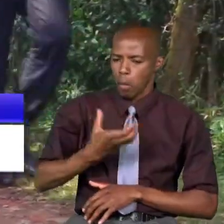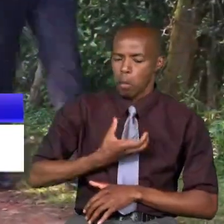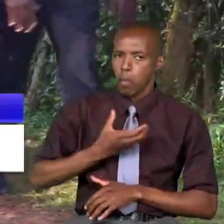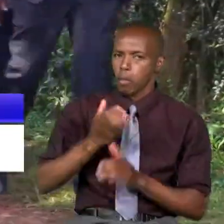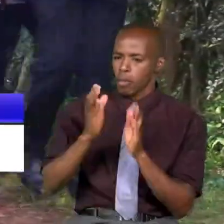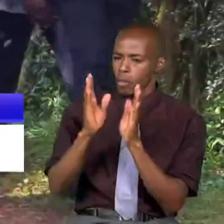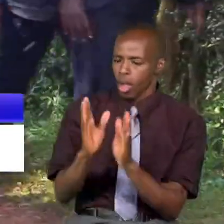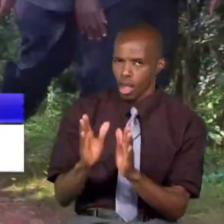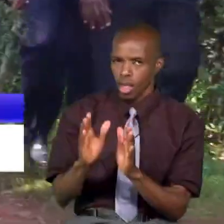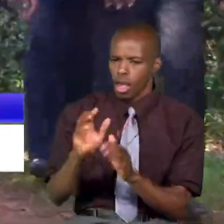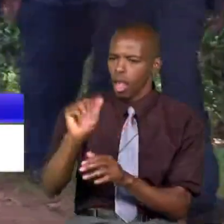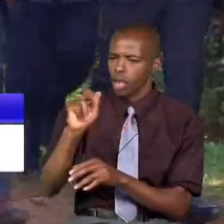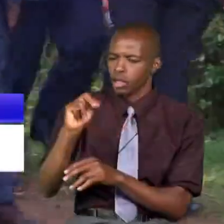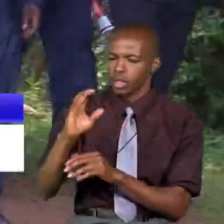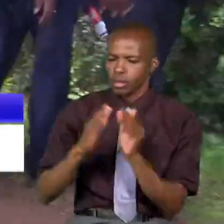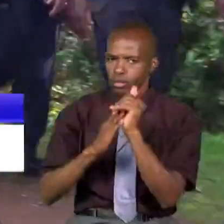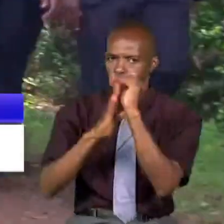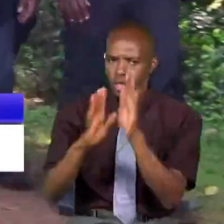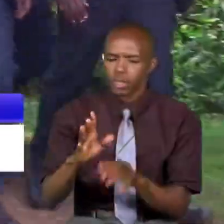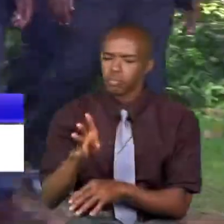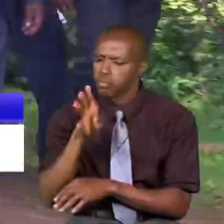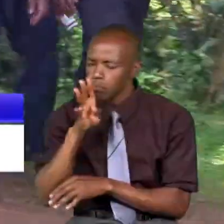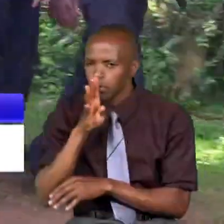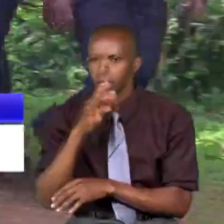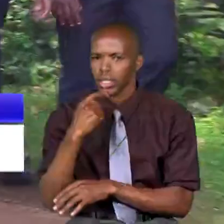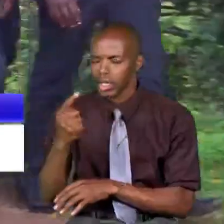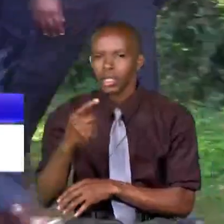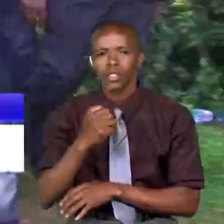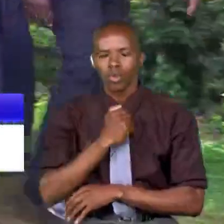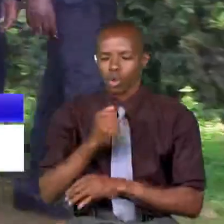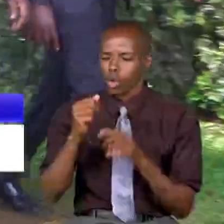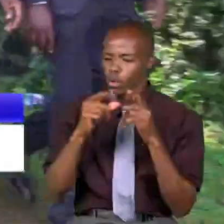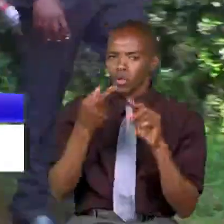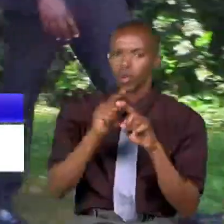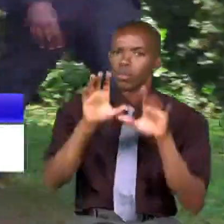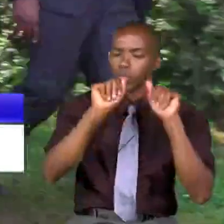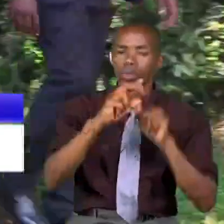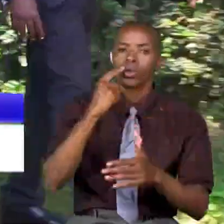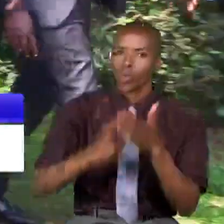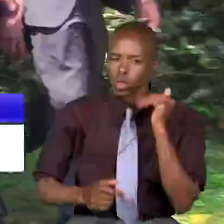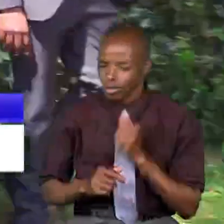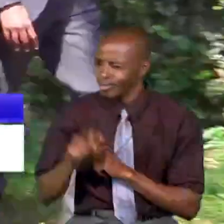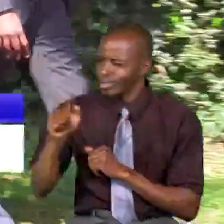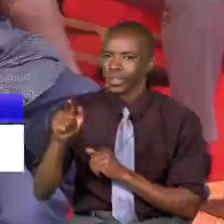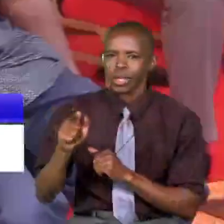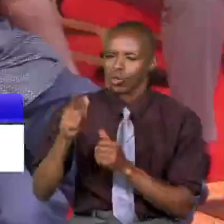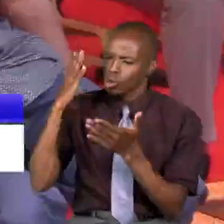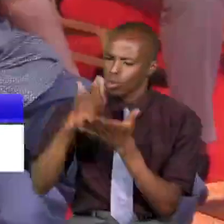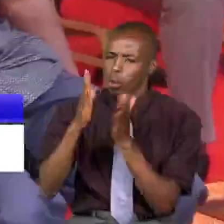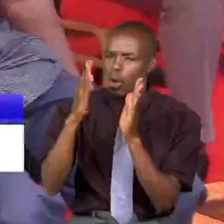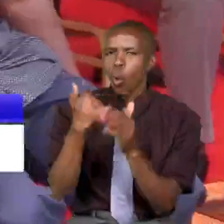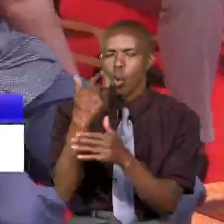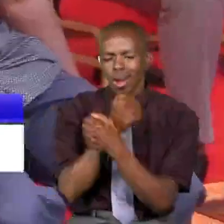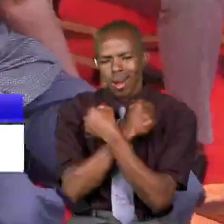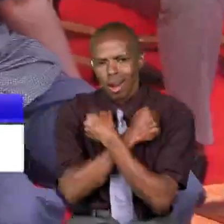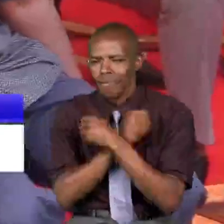Nadida Agoi, the ANC leader delivered the message of condolence from President Uhuru Kenyatta, who described the late as a true patriot who